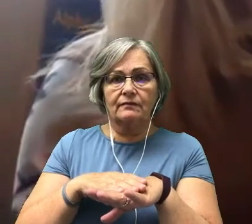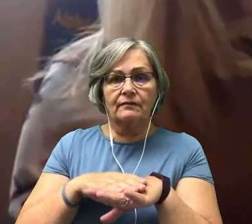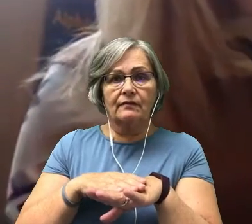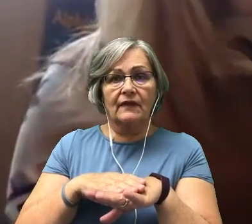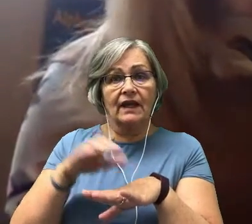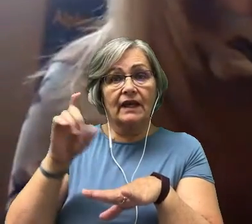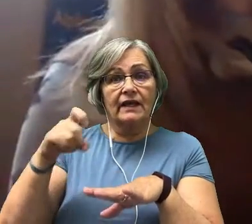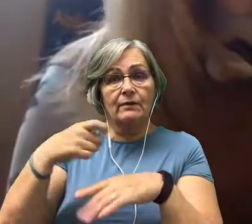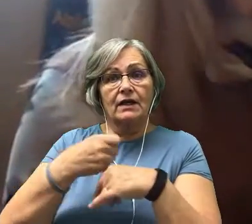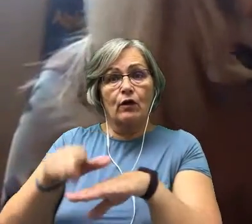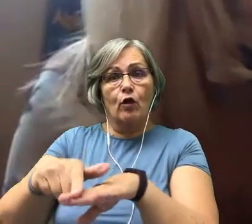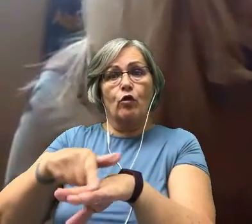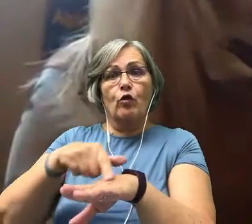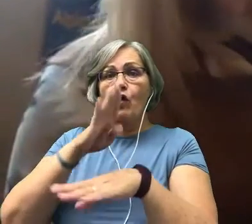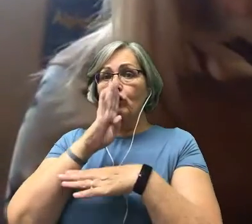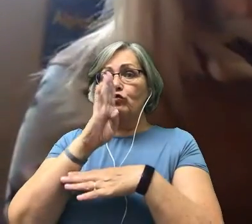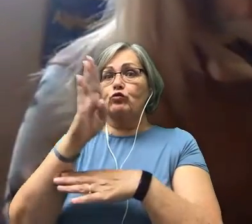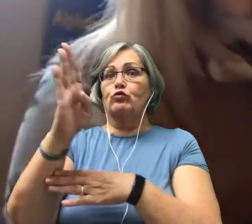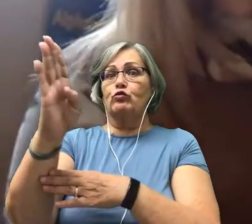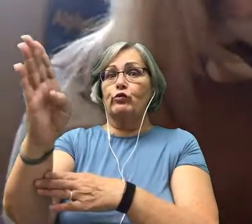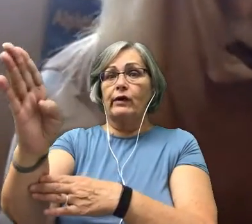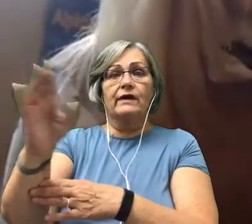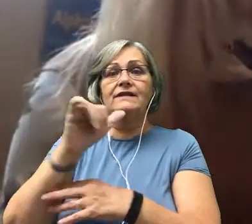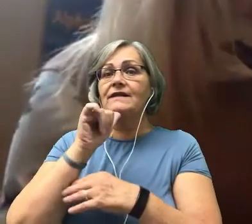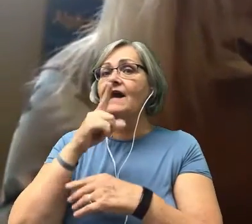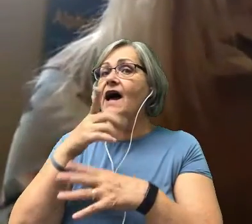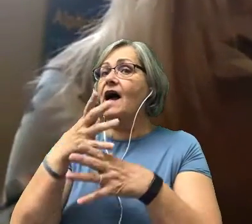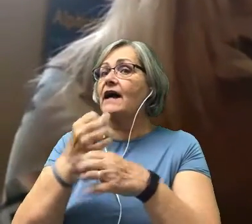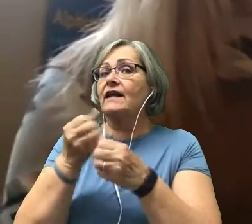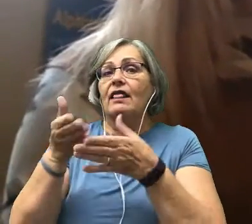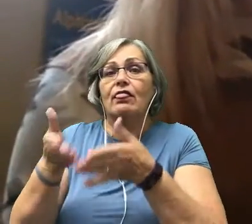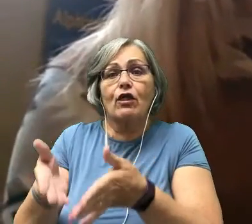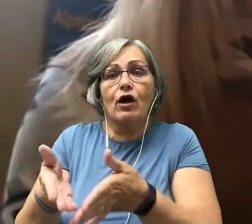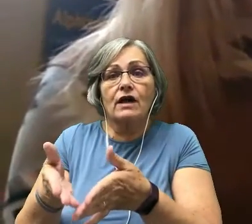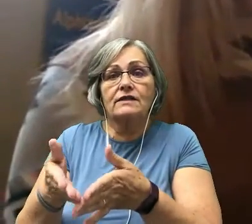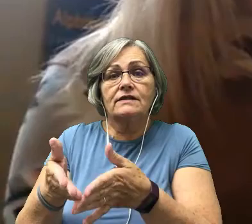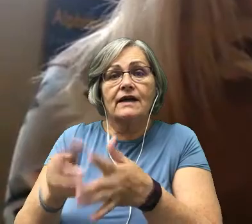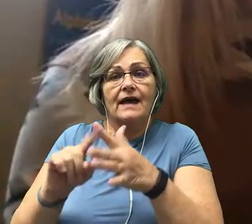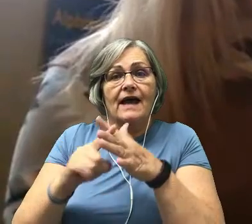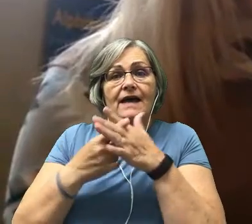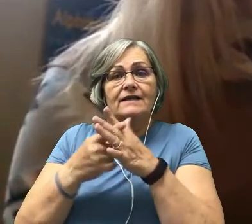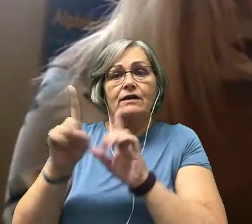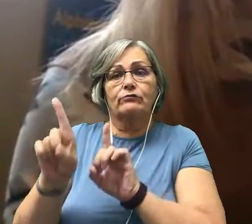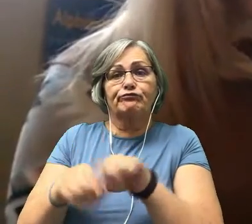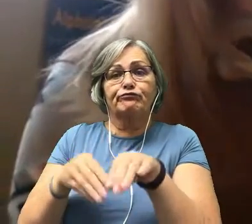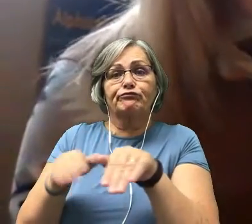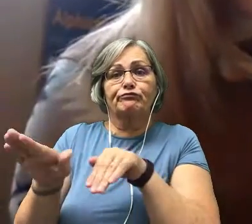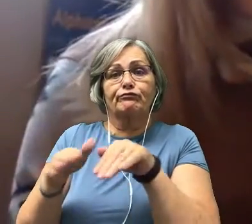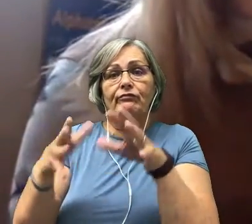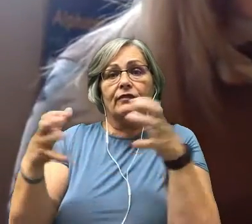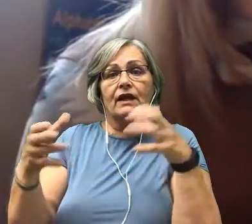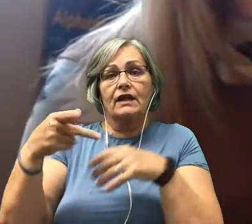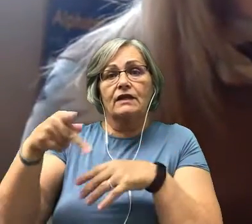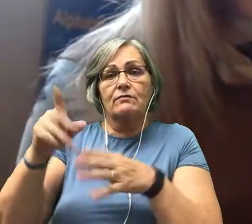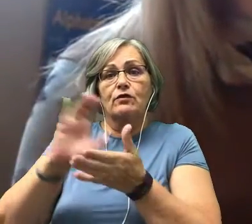He made a long, straight path so he wouldn't get lost, and he set off on his walk, taking his big purple crayon